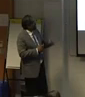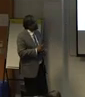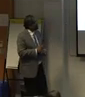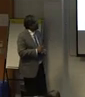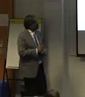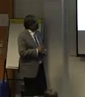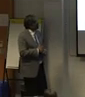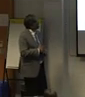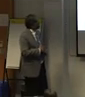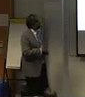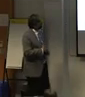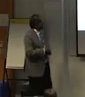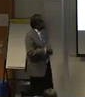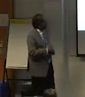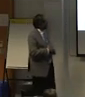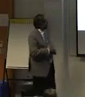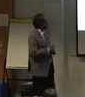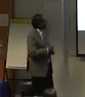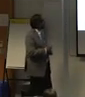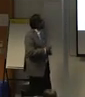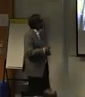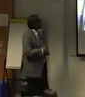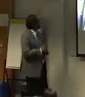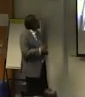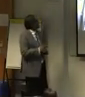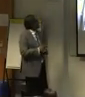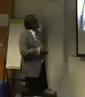but it does seem like there's a spike happening right now.